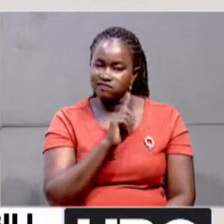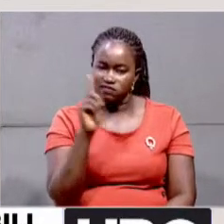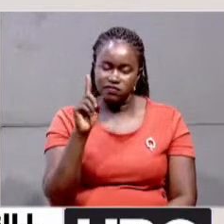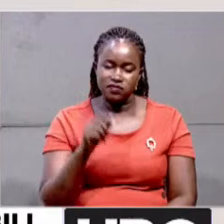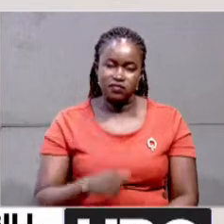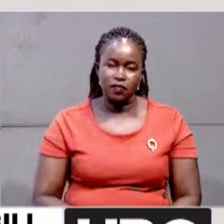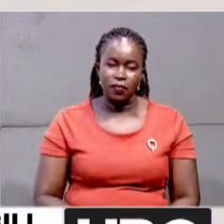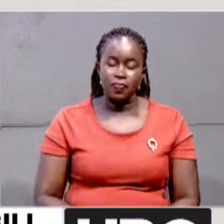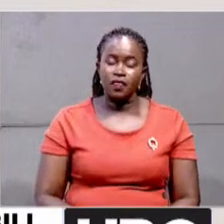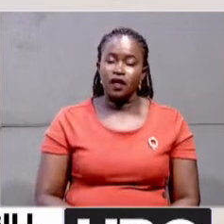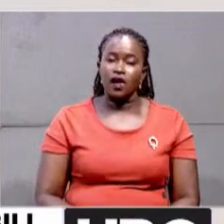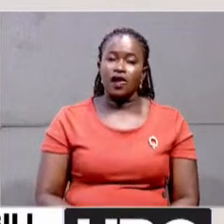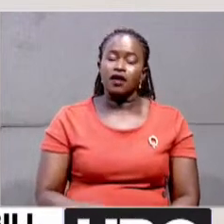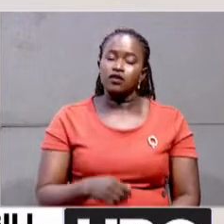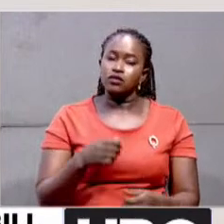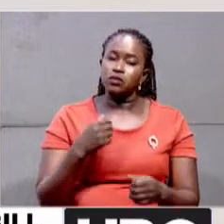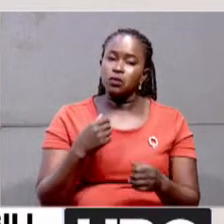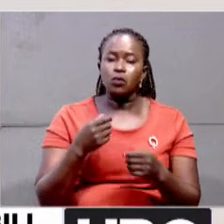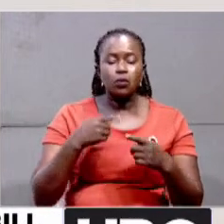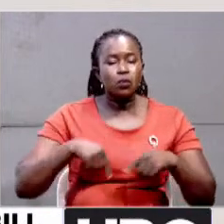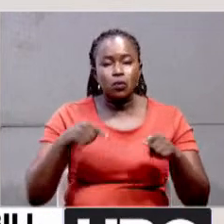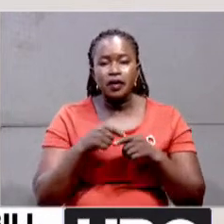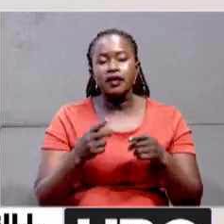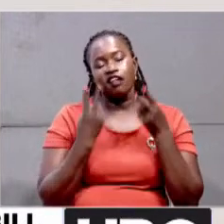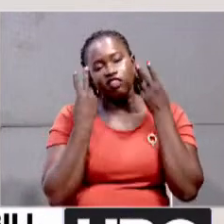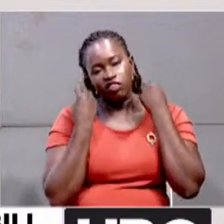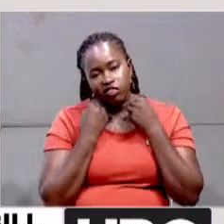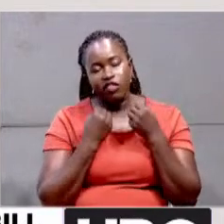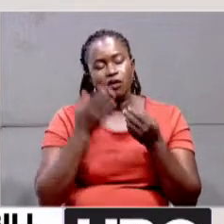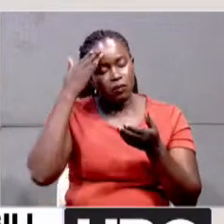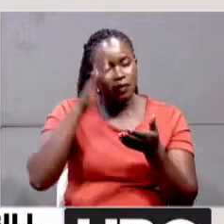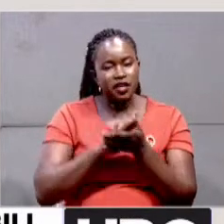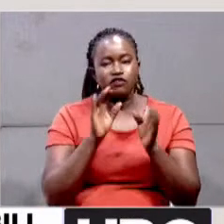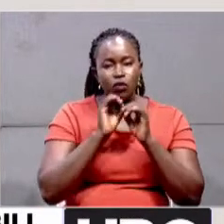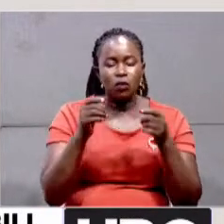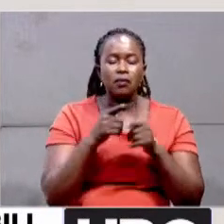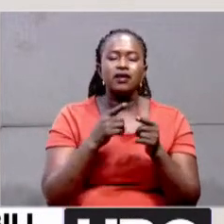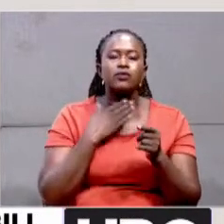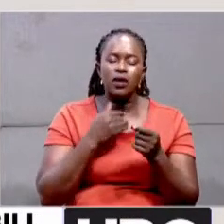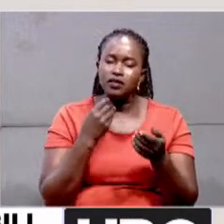Do what we don't believe in because we want money.